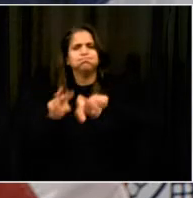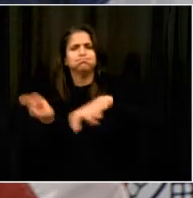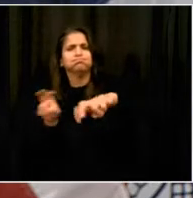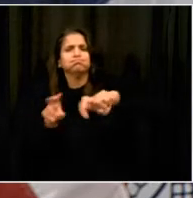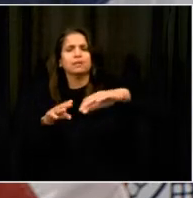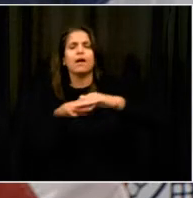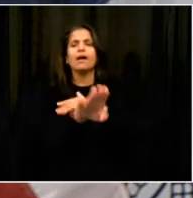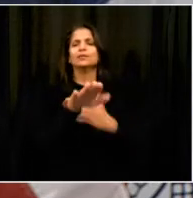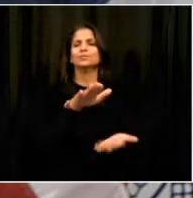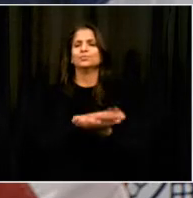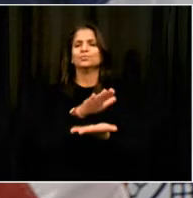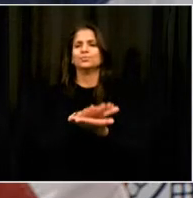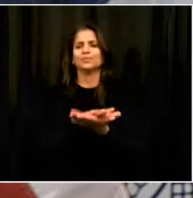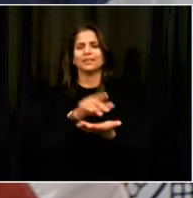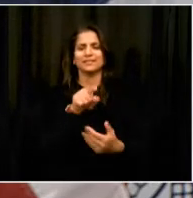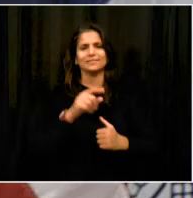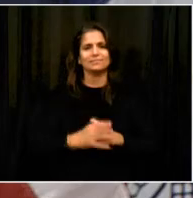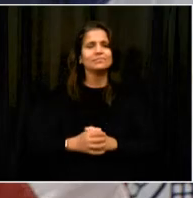from Gothamist.